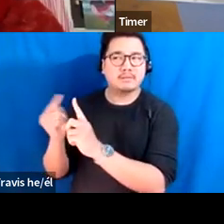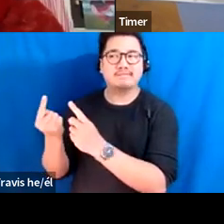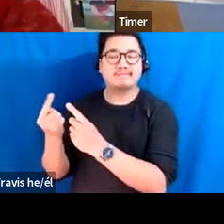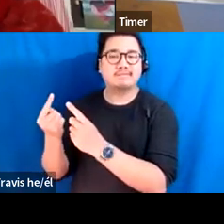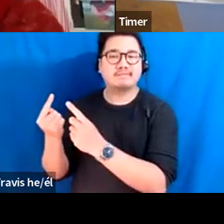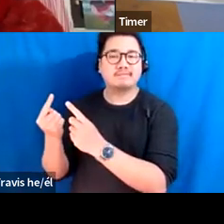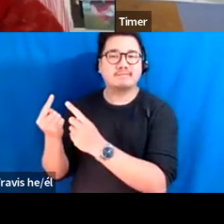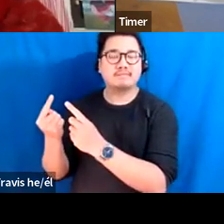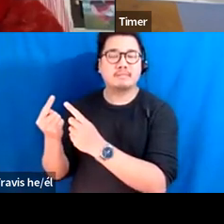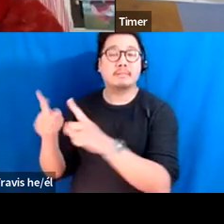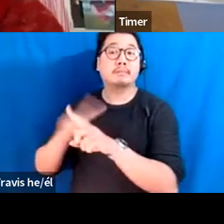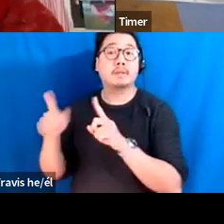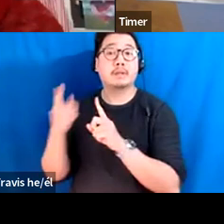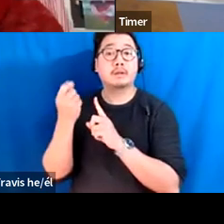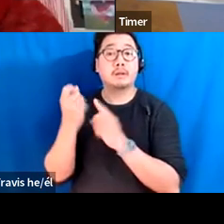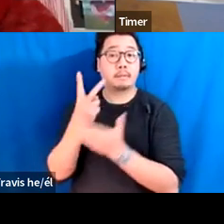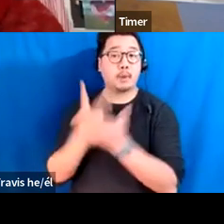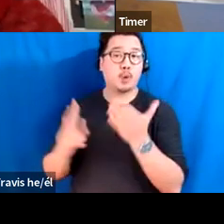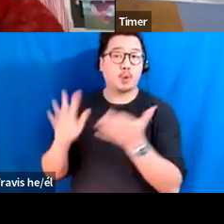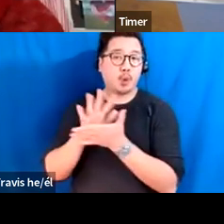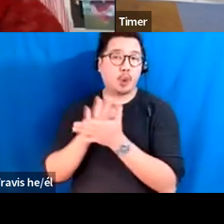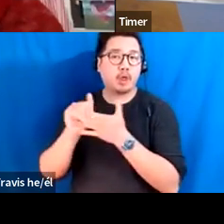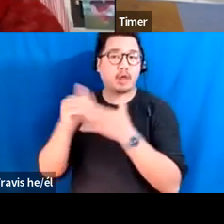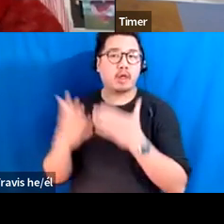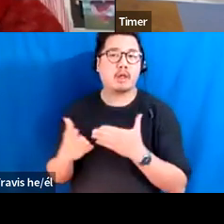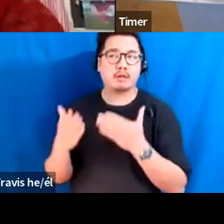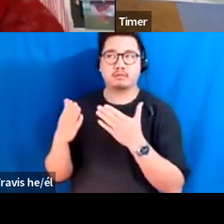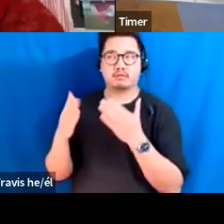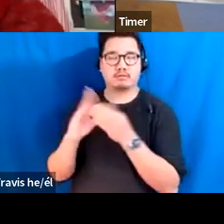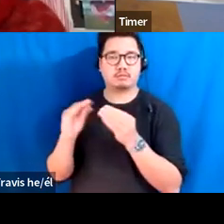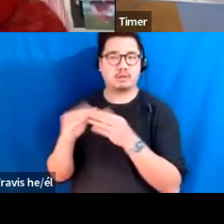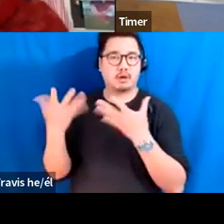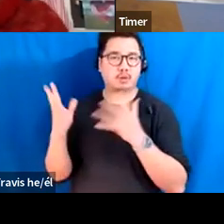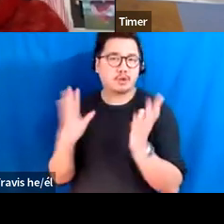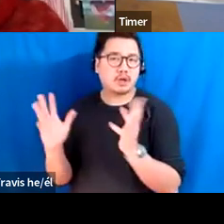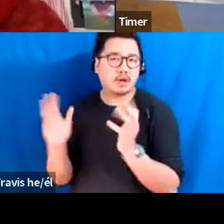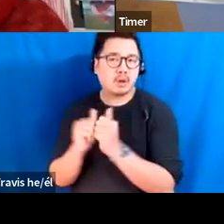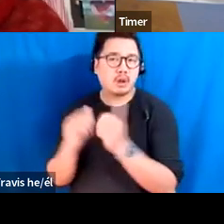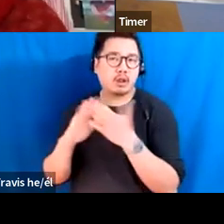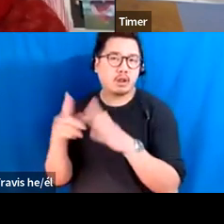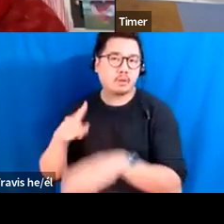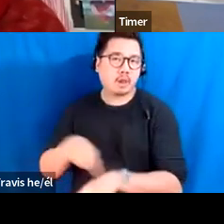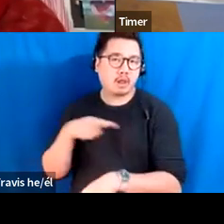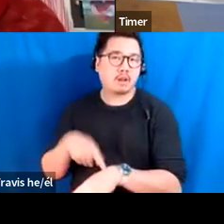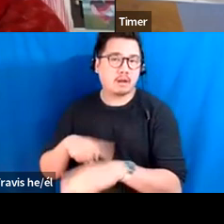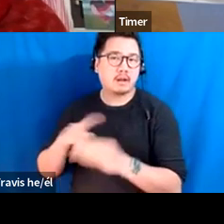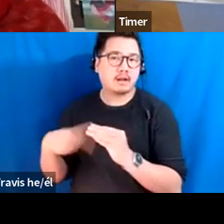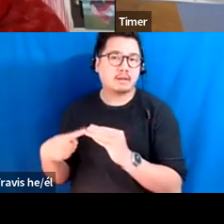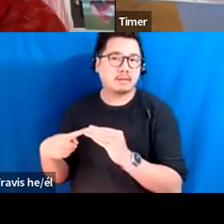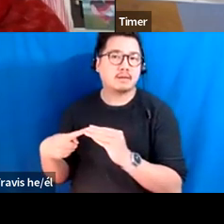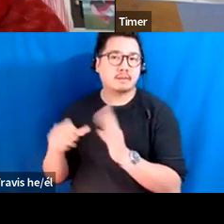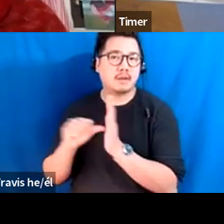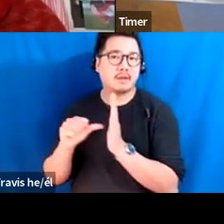this but it was both school leaders who said that they had spoken with their communities for a for a long time about this great